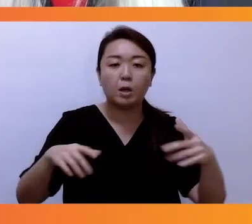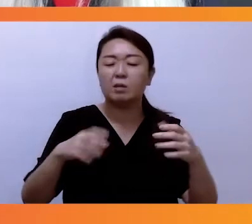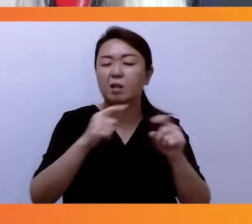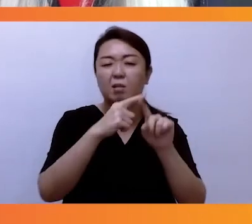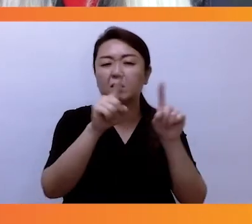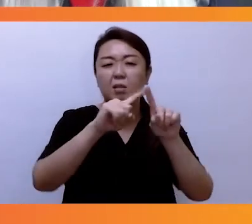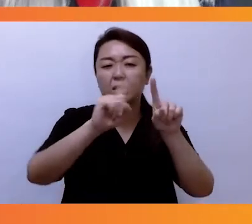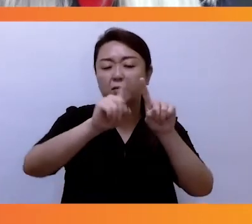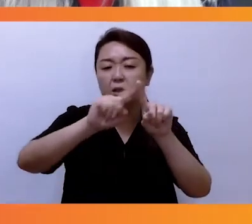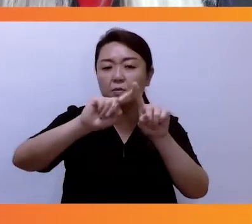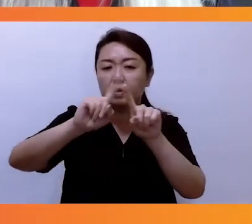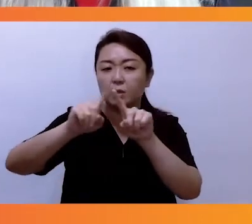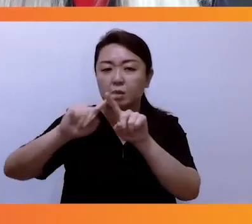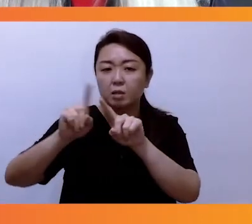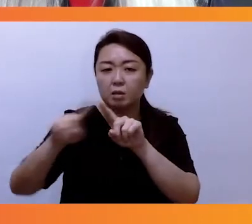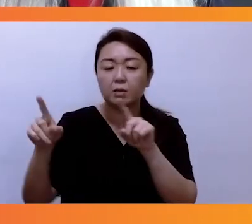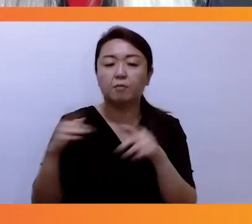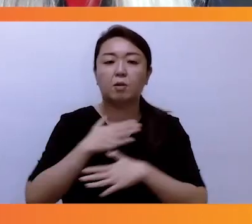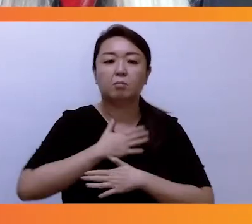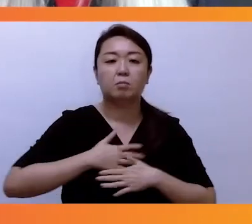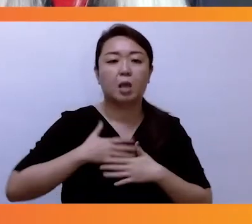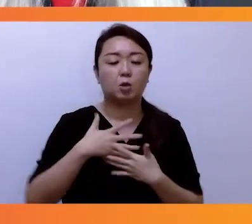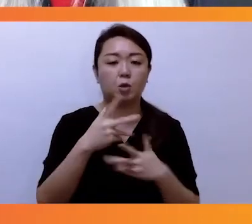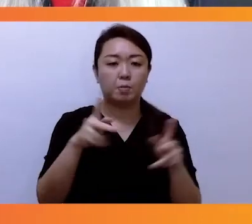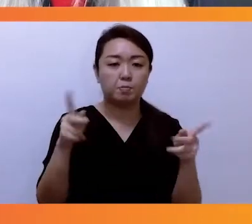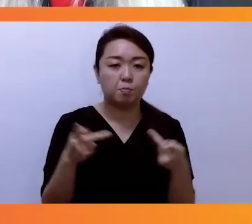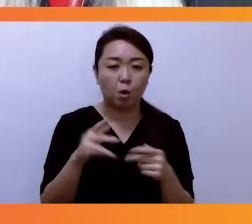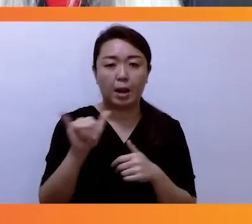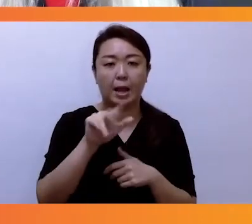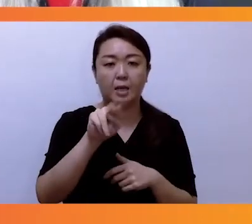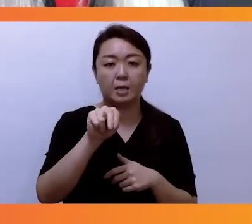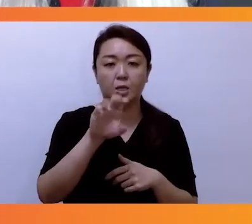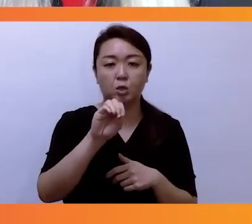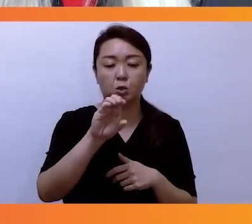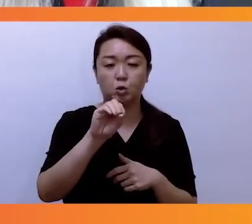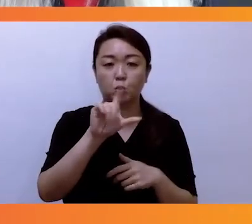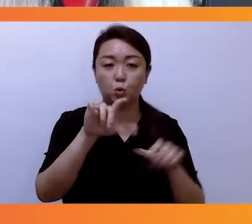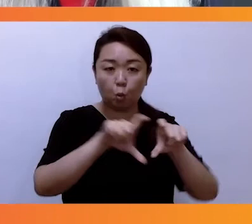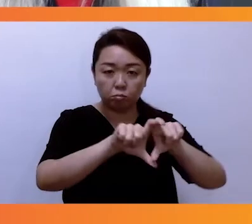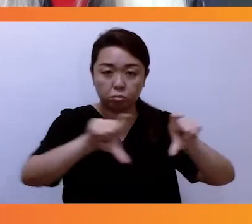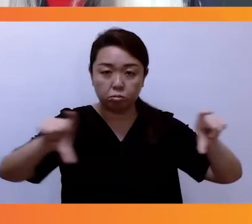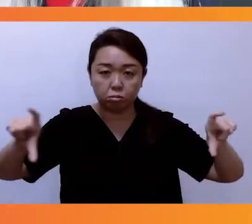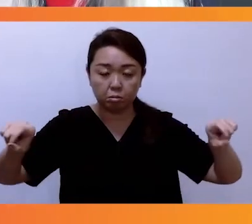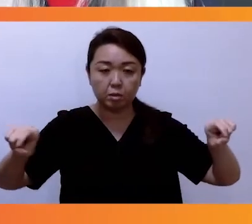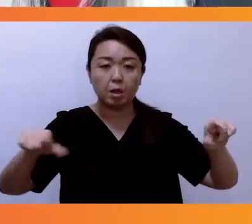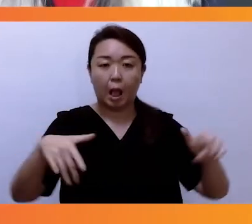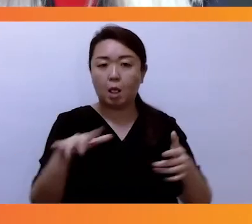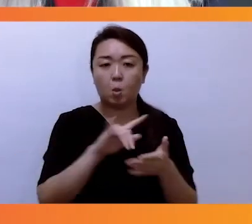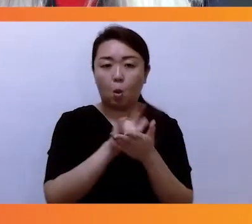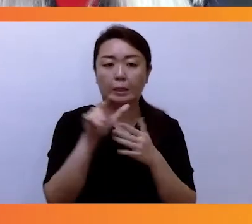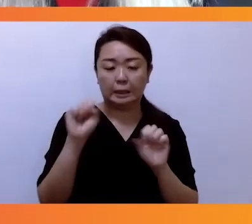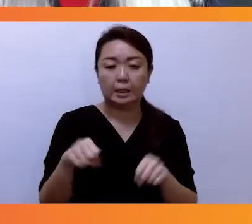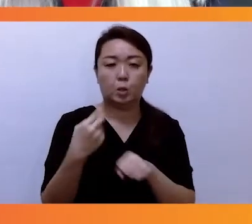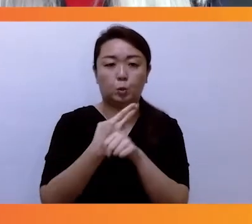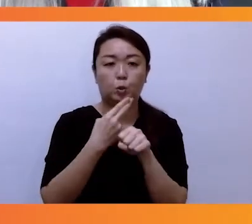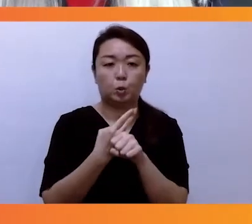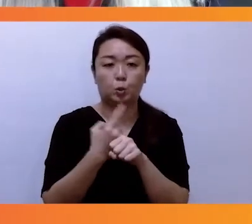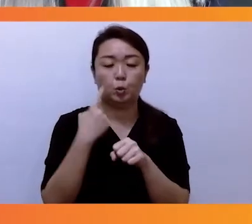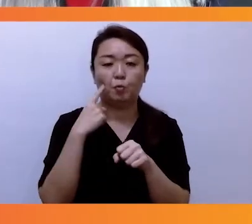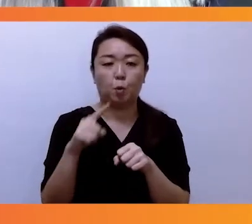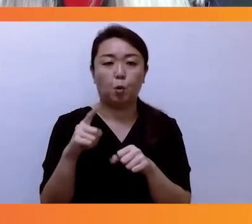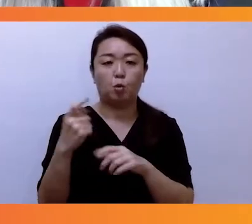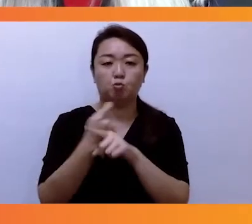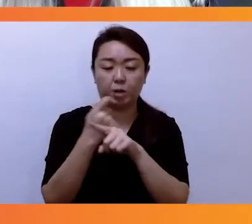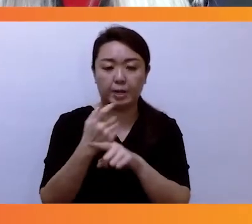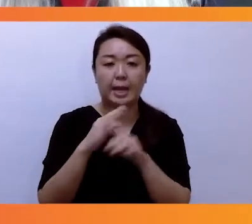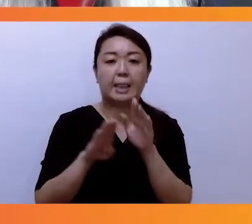and a lot of different leisure pool toys such as a noodle. All of those can be incorporated